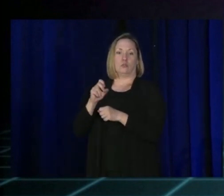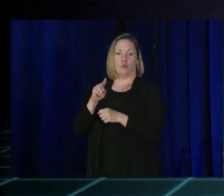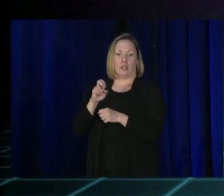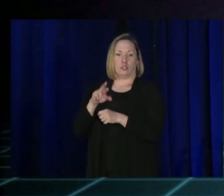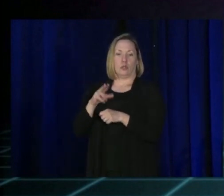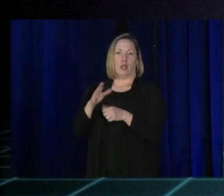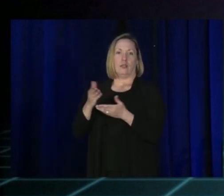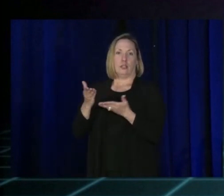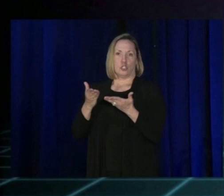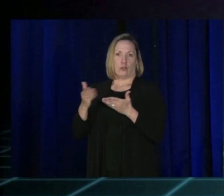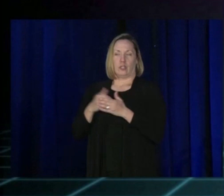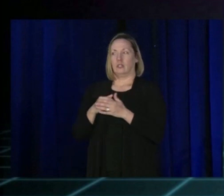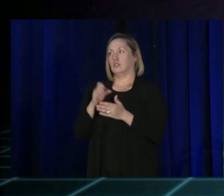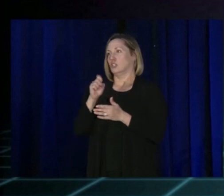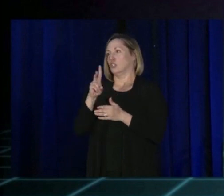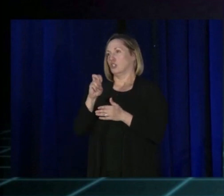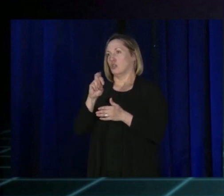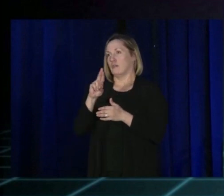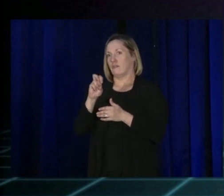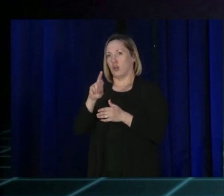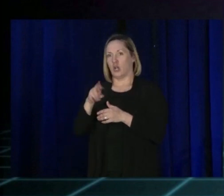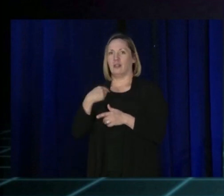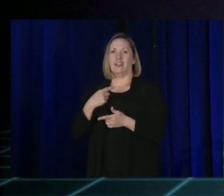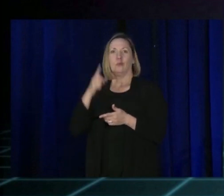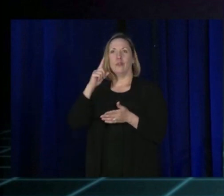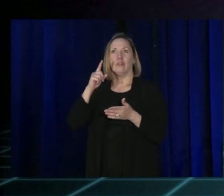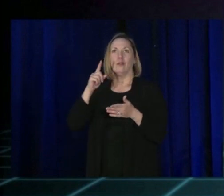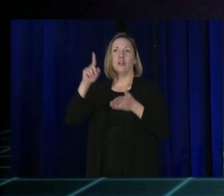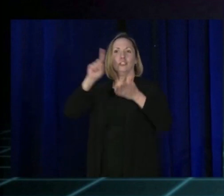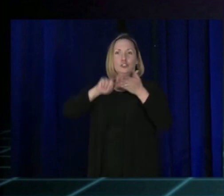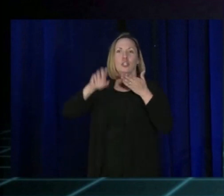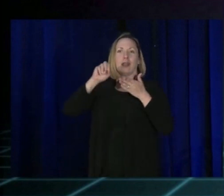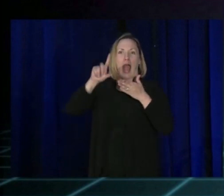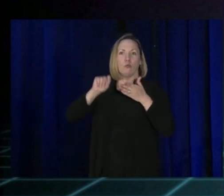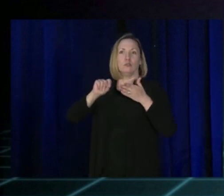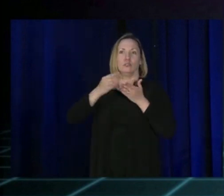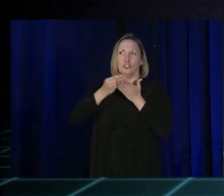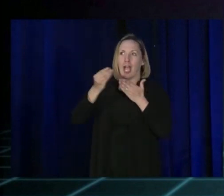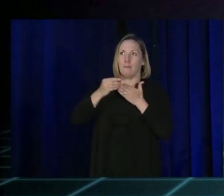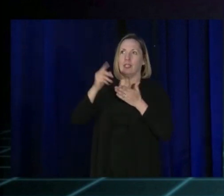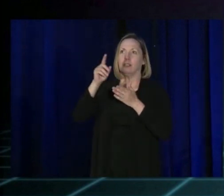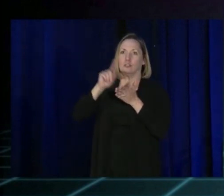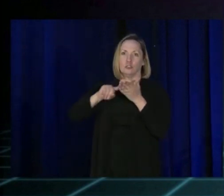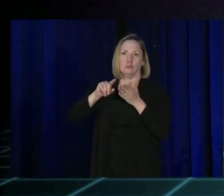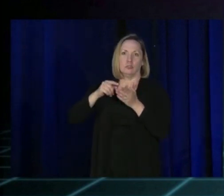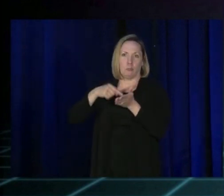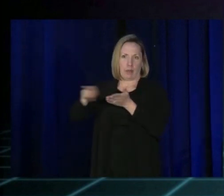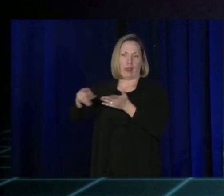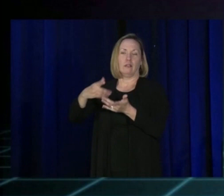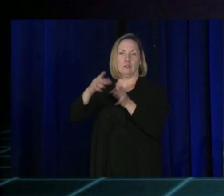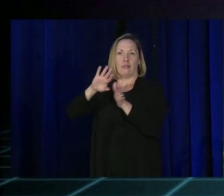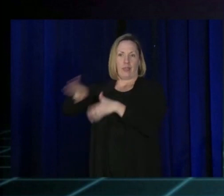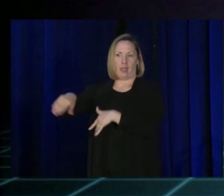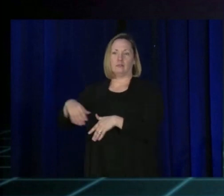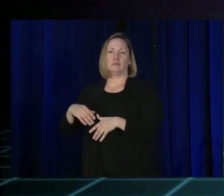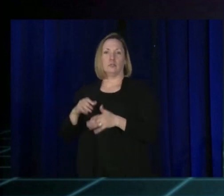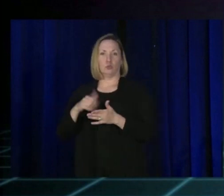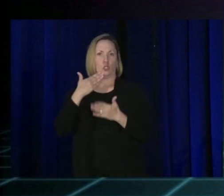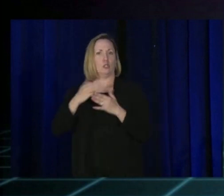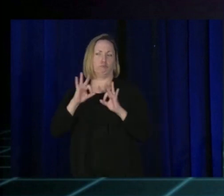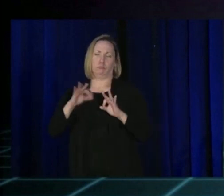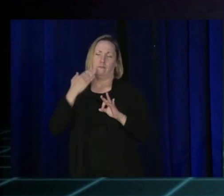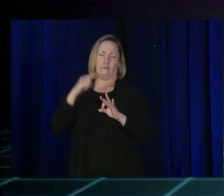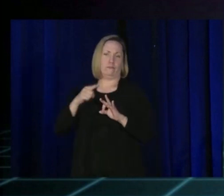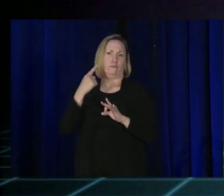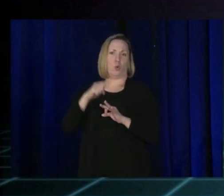think of like checkout page or search results, those sorts of things are really good candidates for